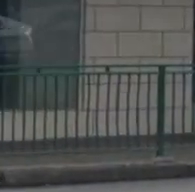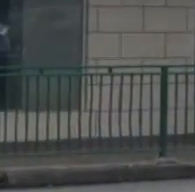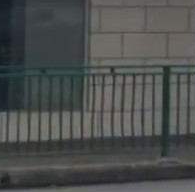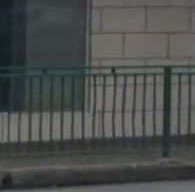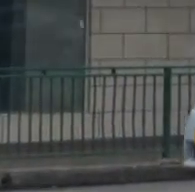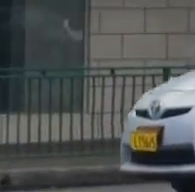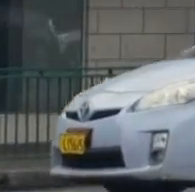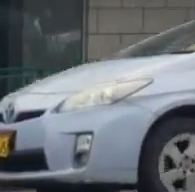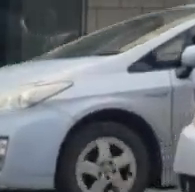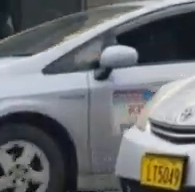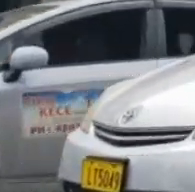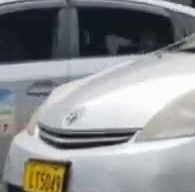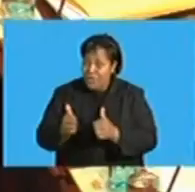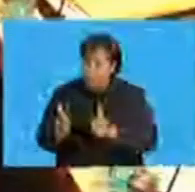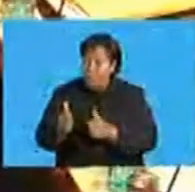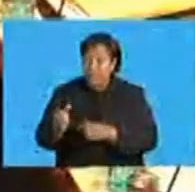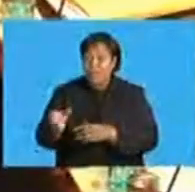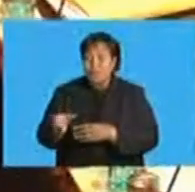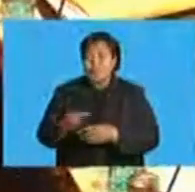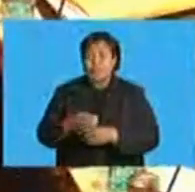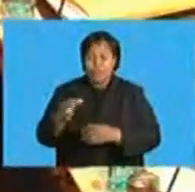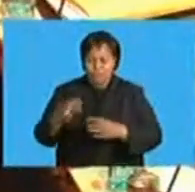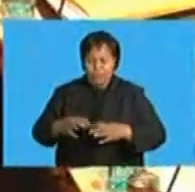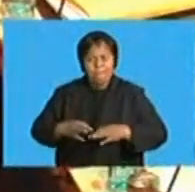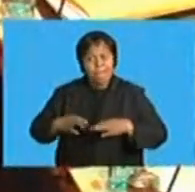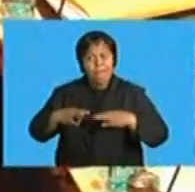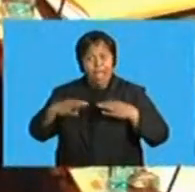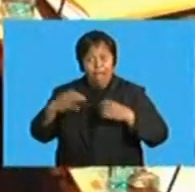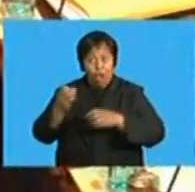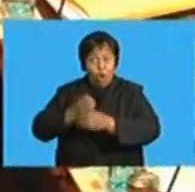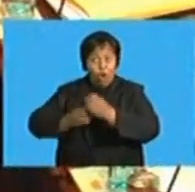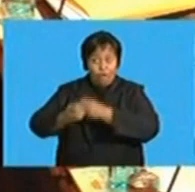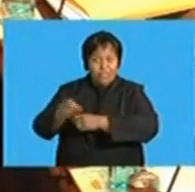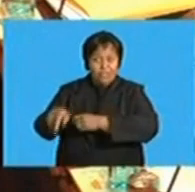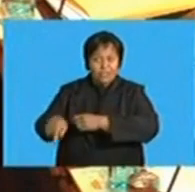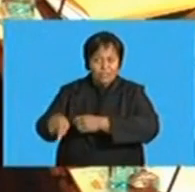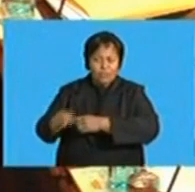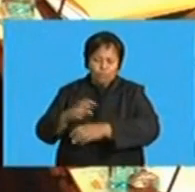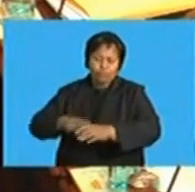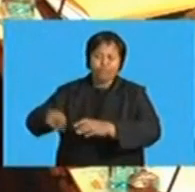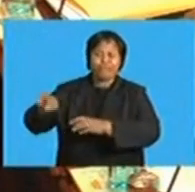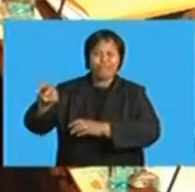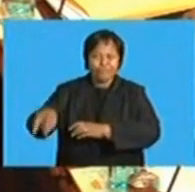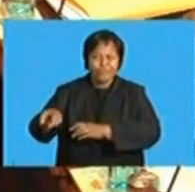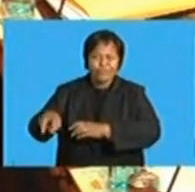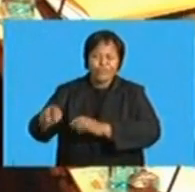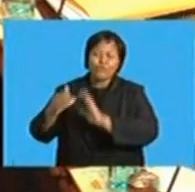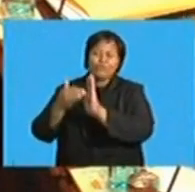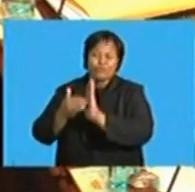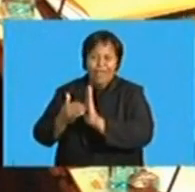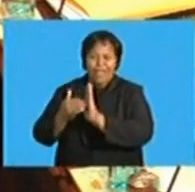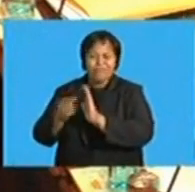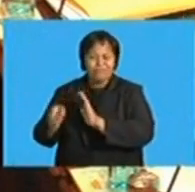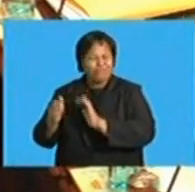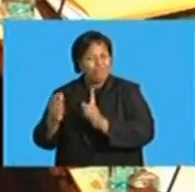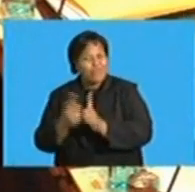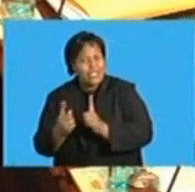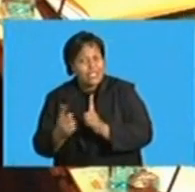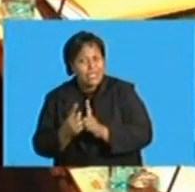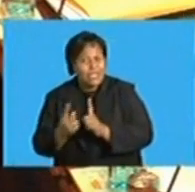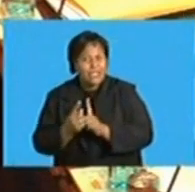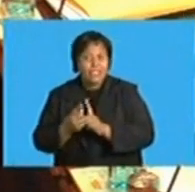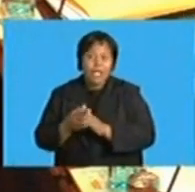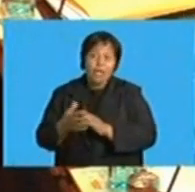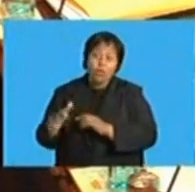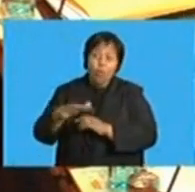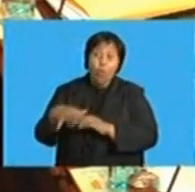boost decision-making process. Hence, the functions of the mayor, which have been traditionally to chair meetings and carry out civic duties,